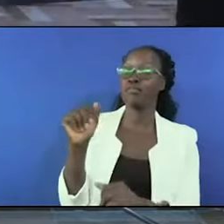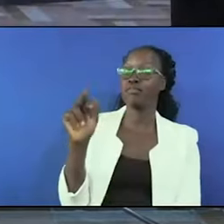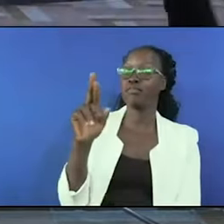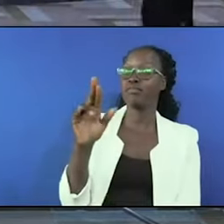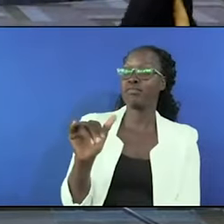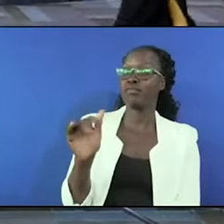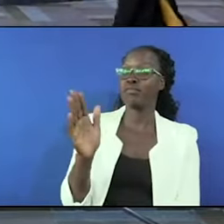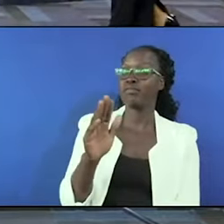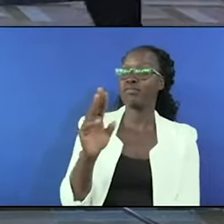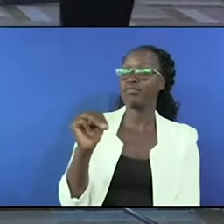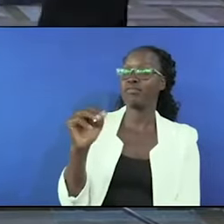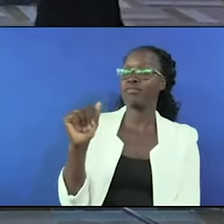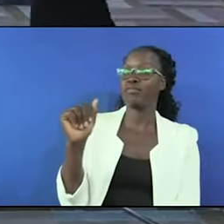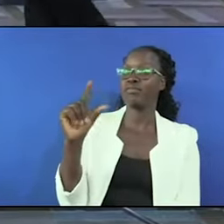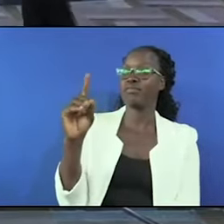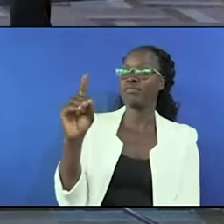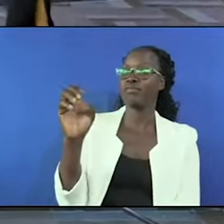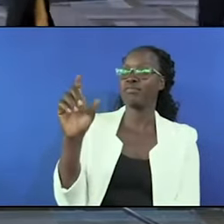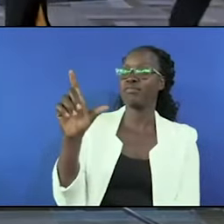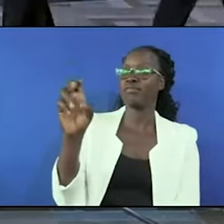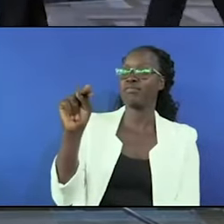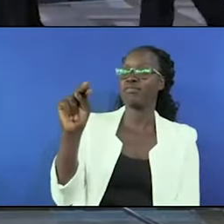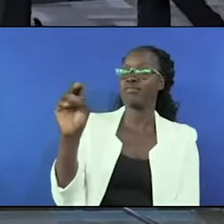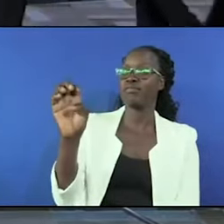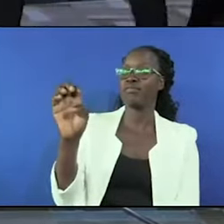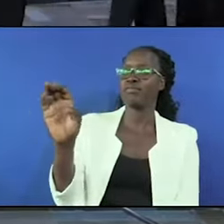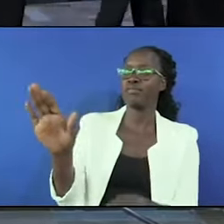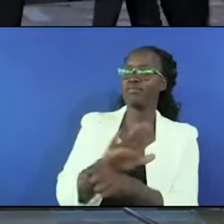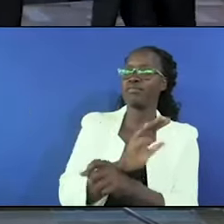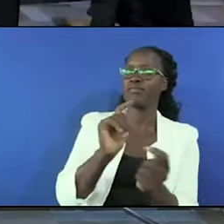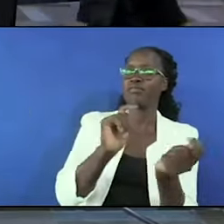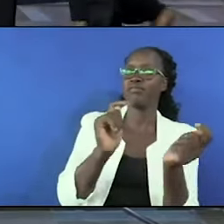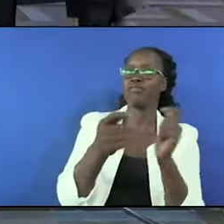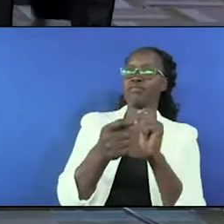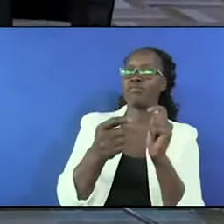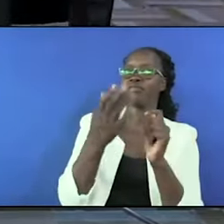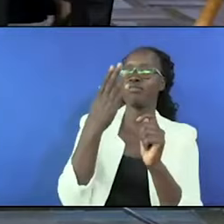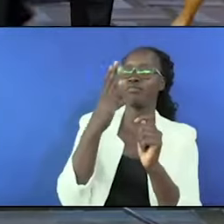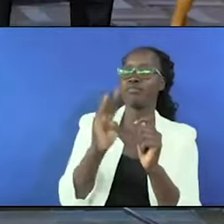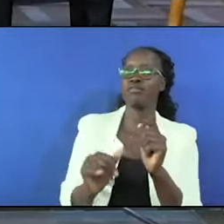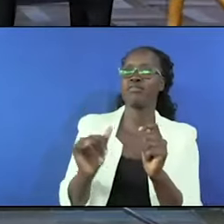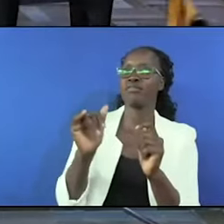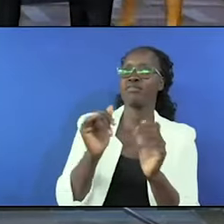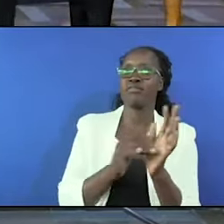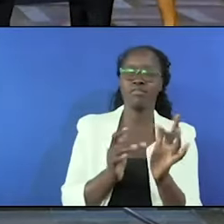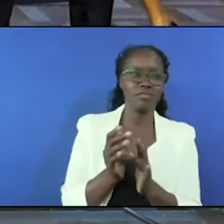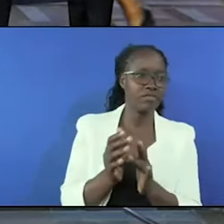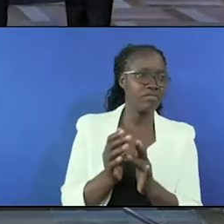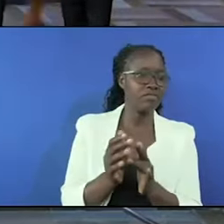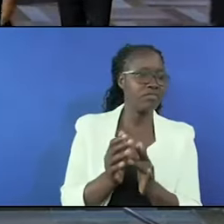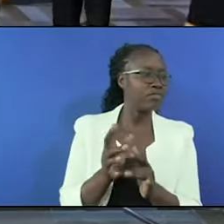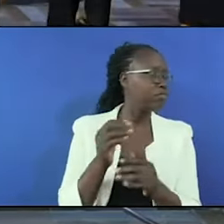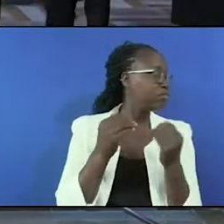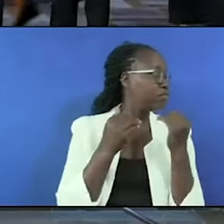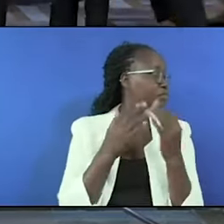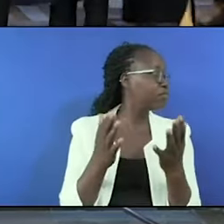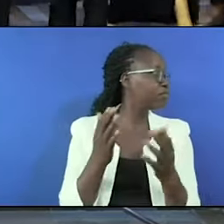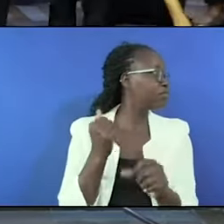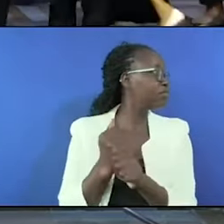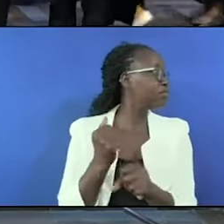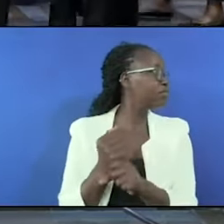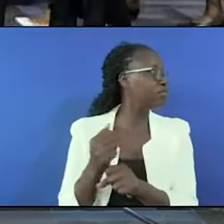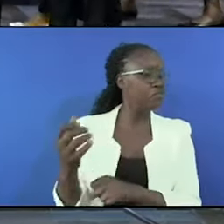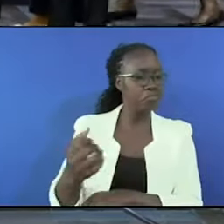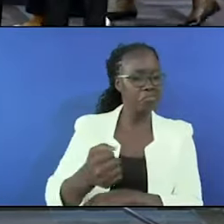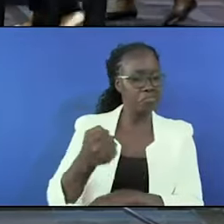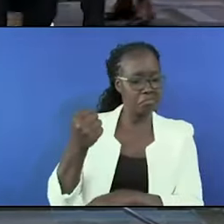Magdalene was totally transformed by Jesus. And there is nothing she could